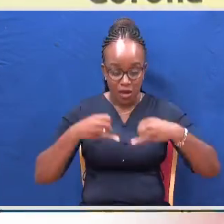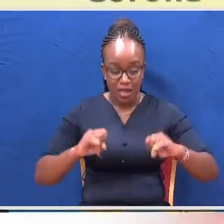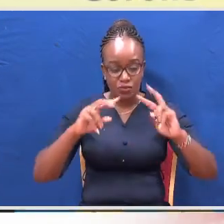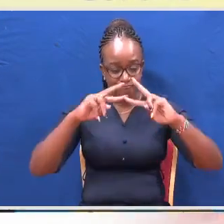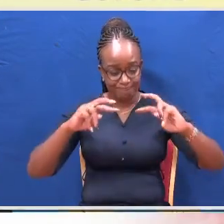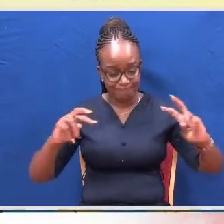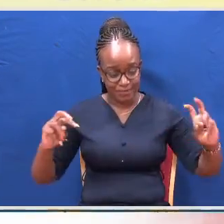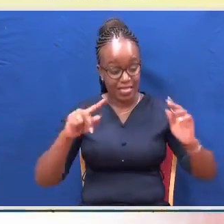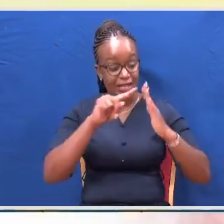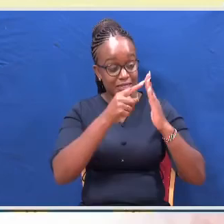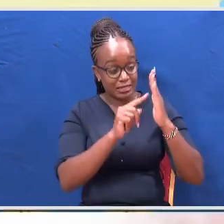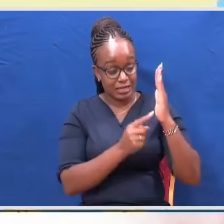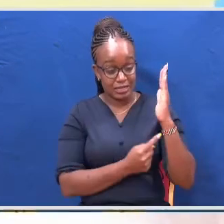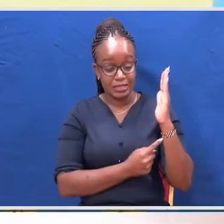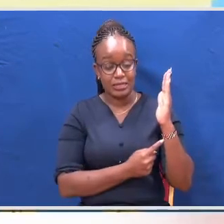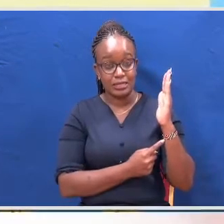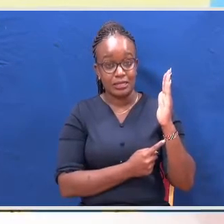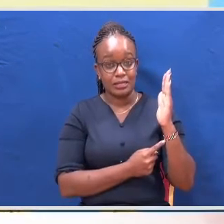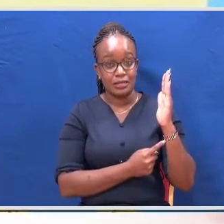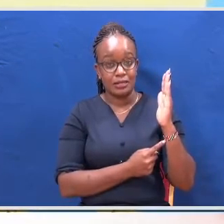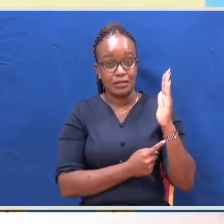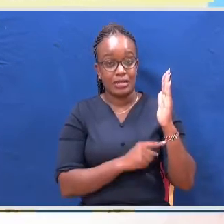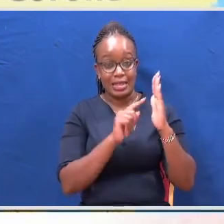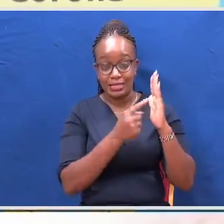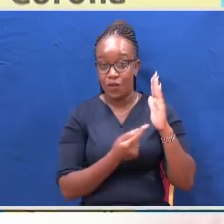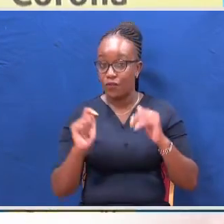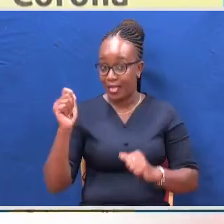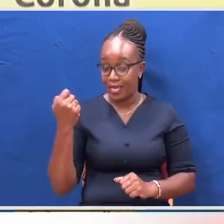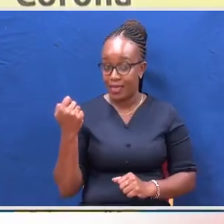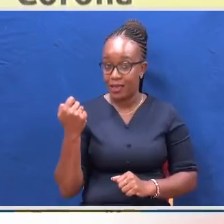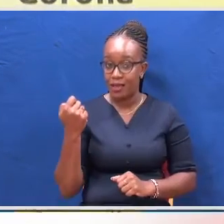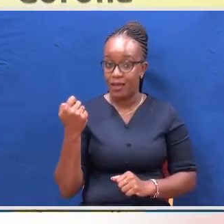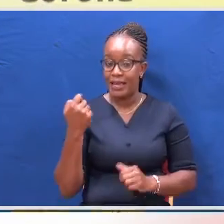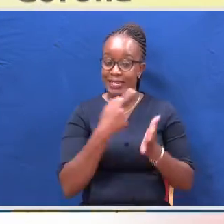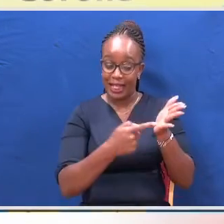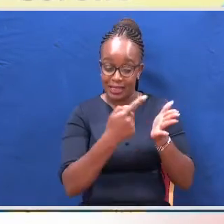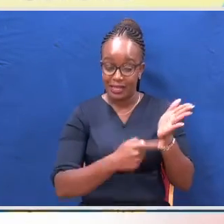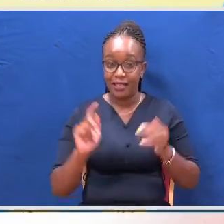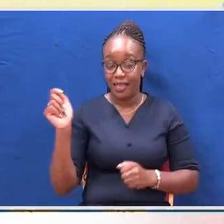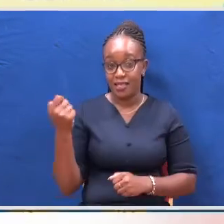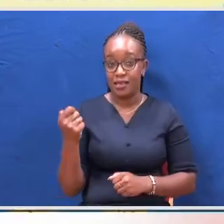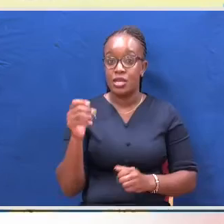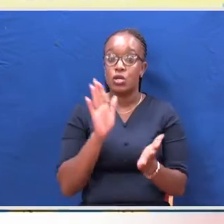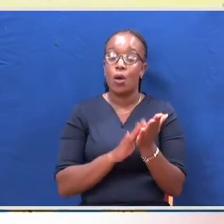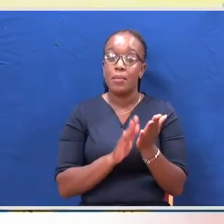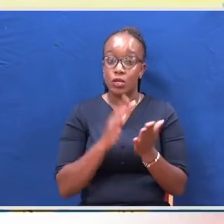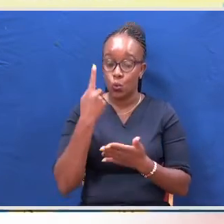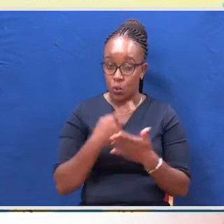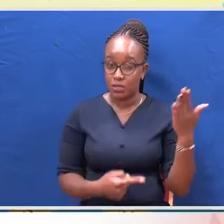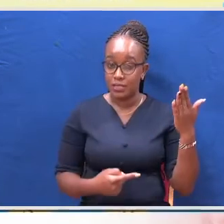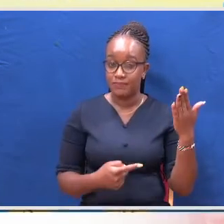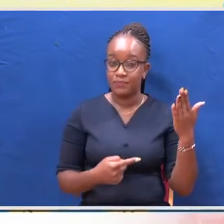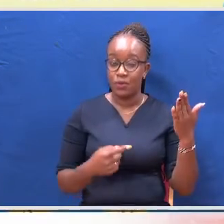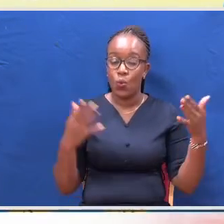such listing of Kenya, and NAC recommends, where appropriate,